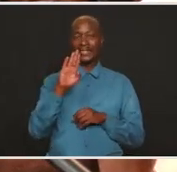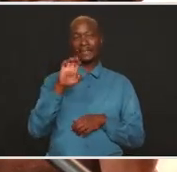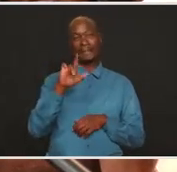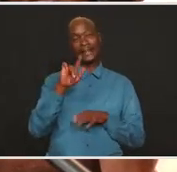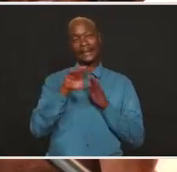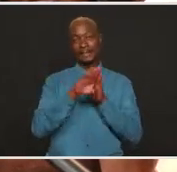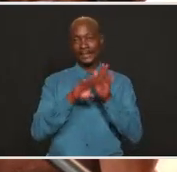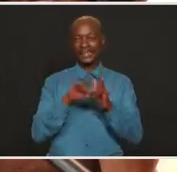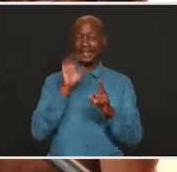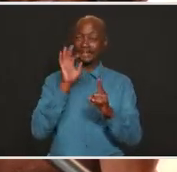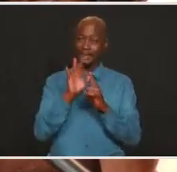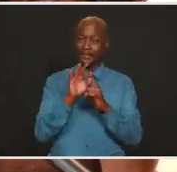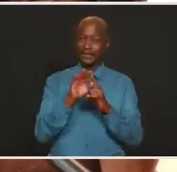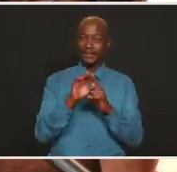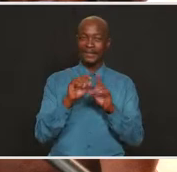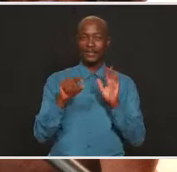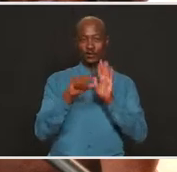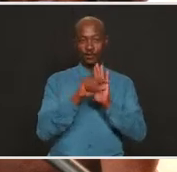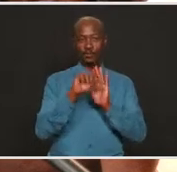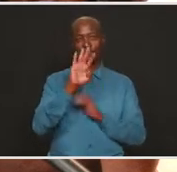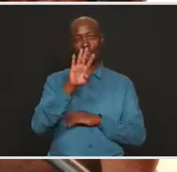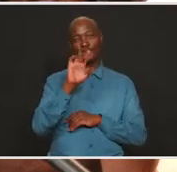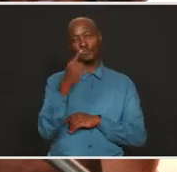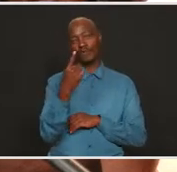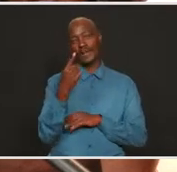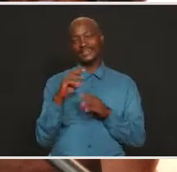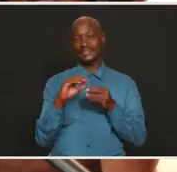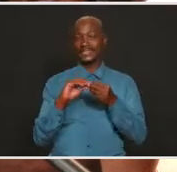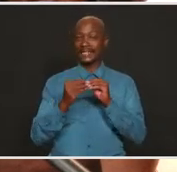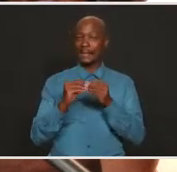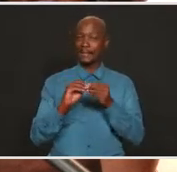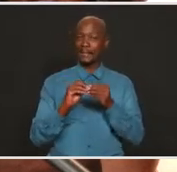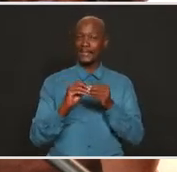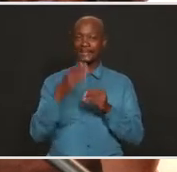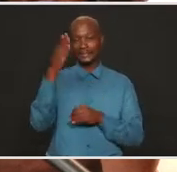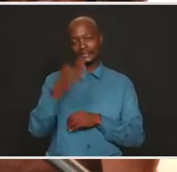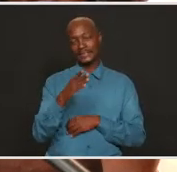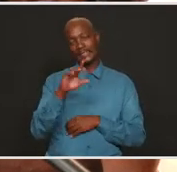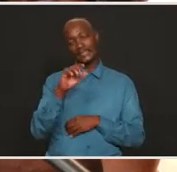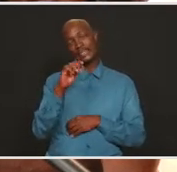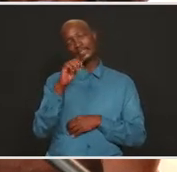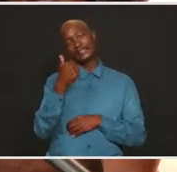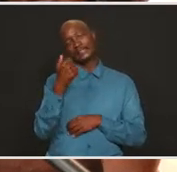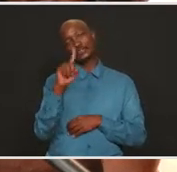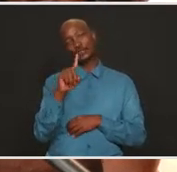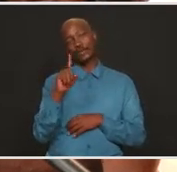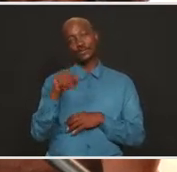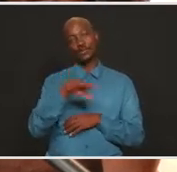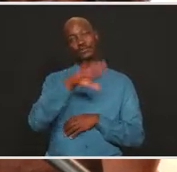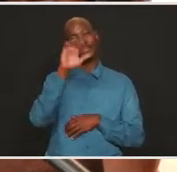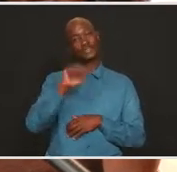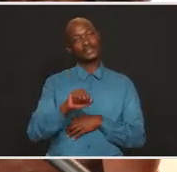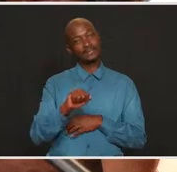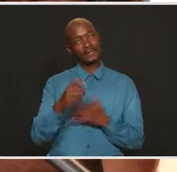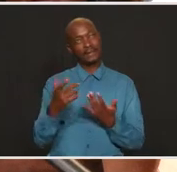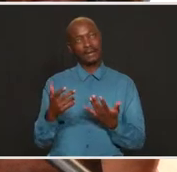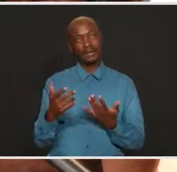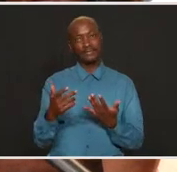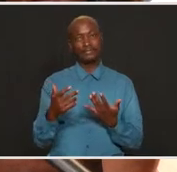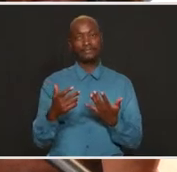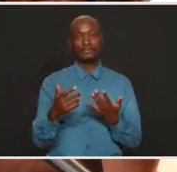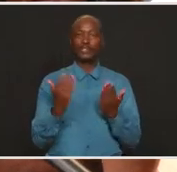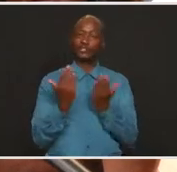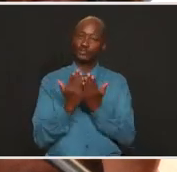it in particular close 41 that a man section 61 of South Africa of South